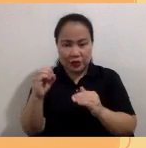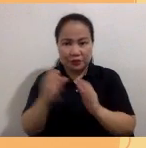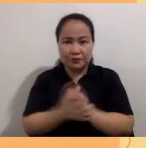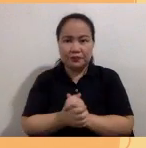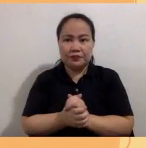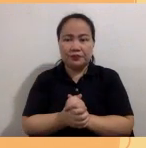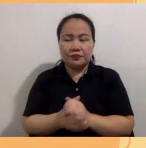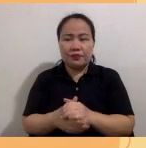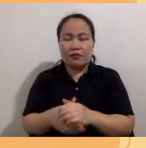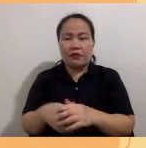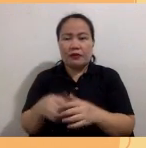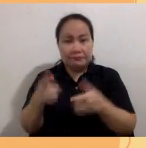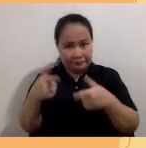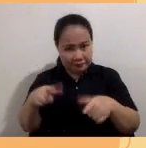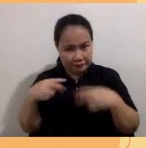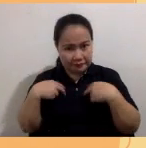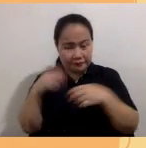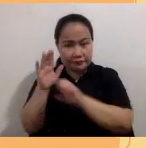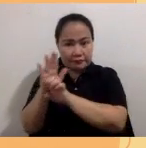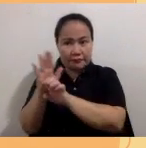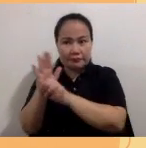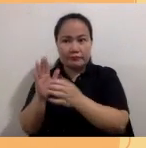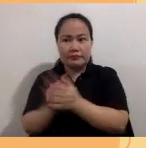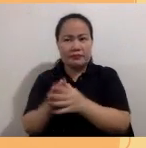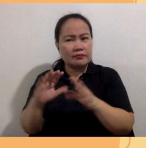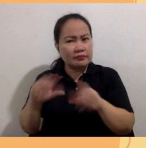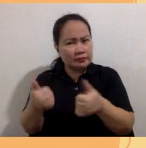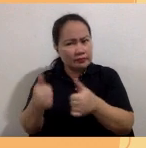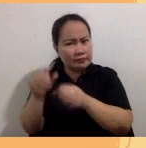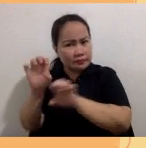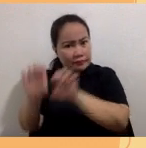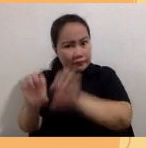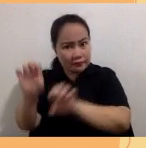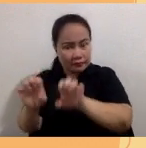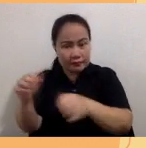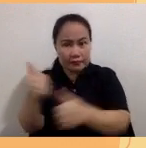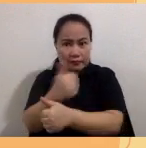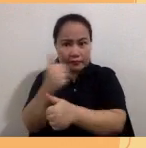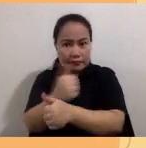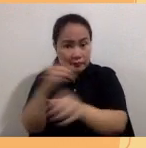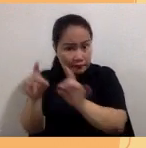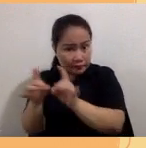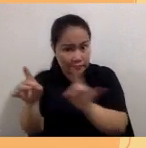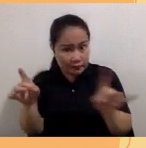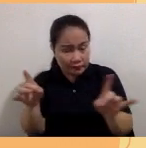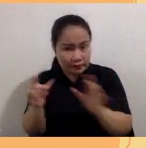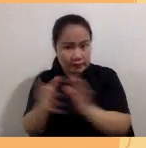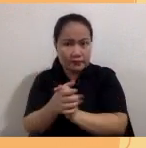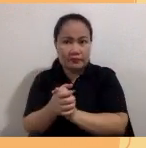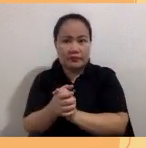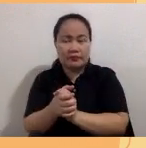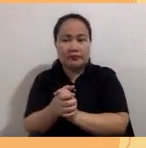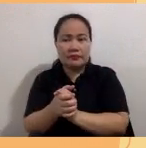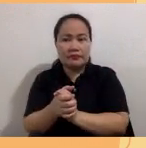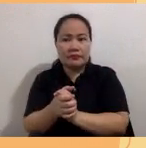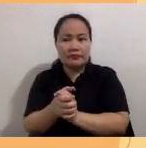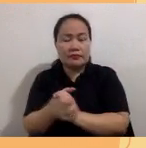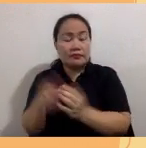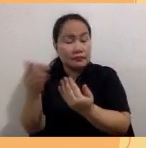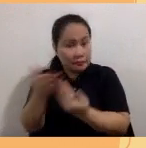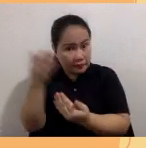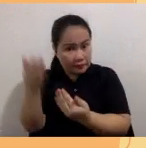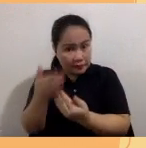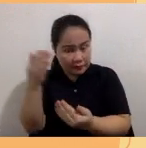0. Let's have an example. How to evaluate algebraic expressions? Simply by replacing